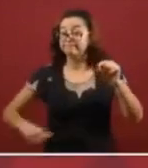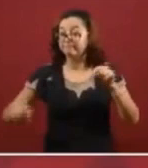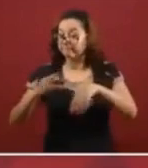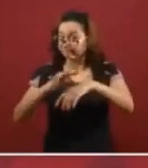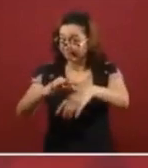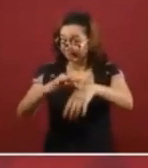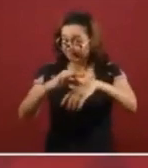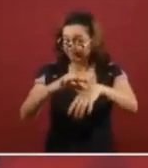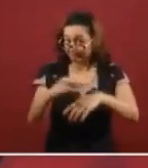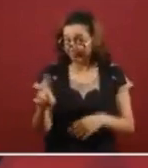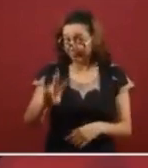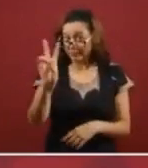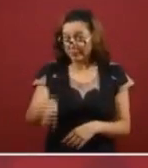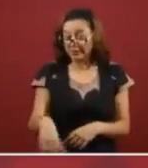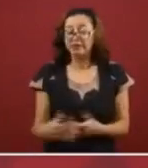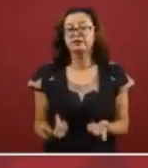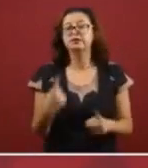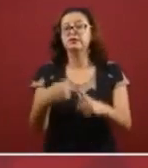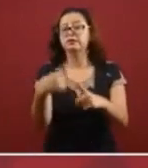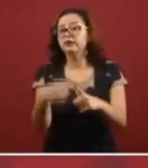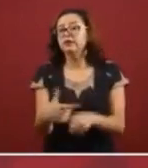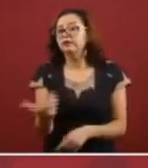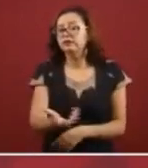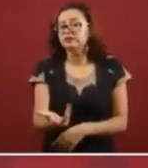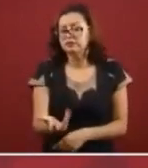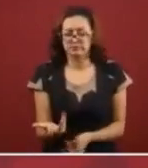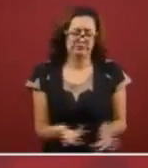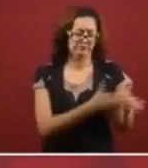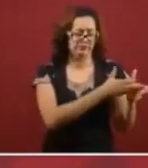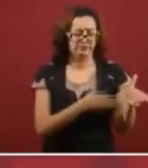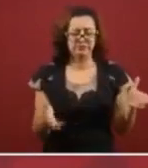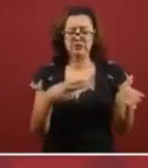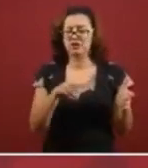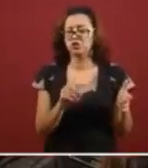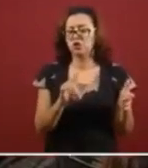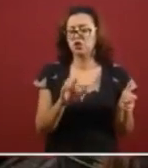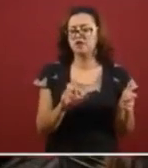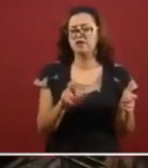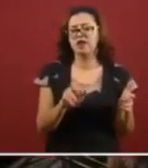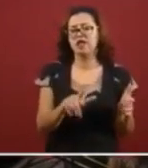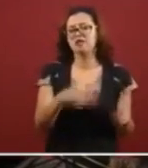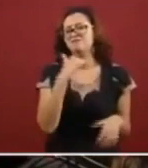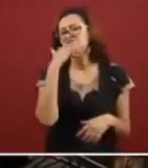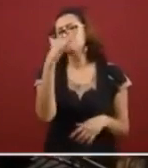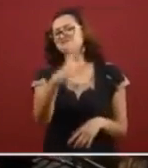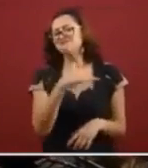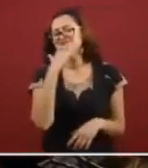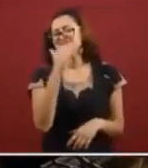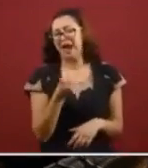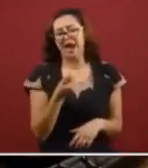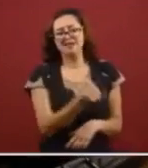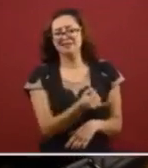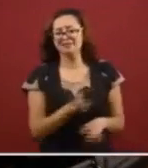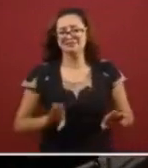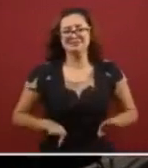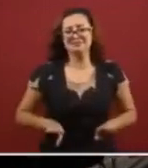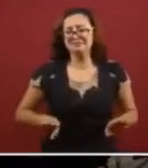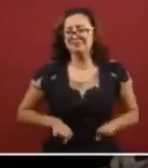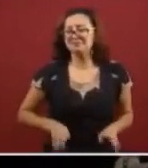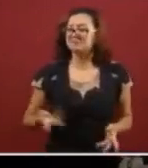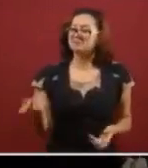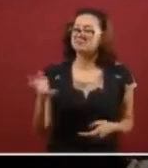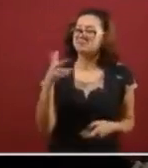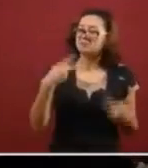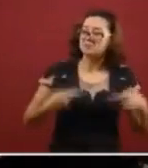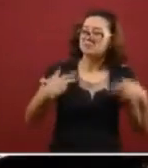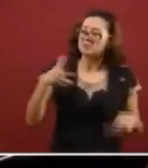country. That is what was done by the neoliberals that were corrupt. They abandoned the